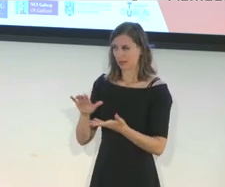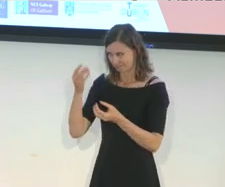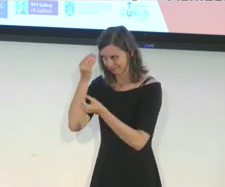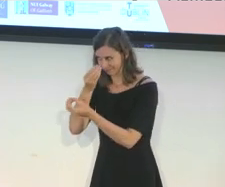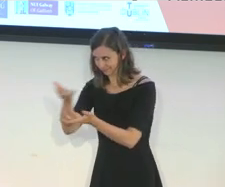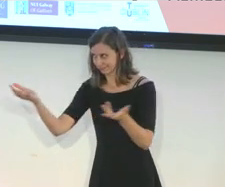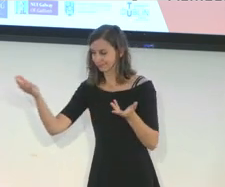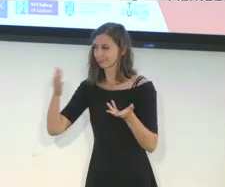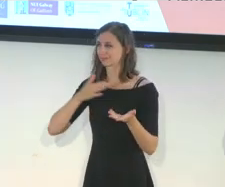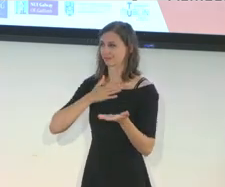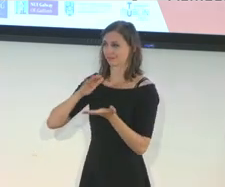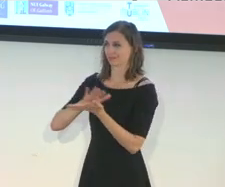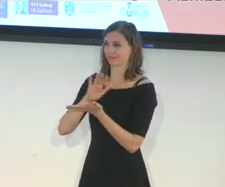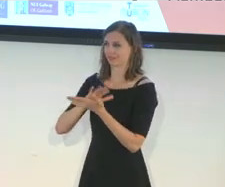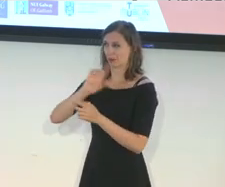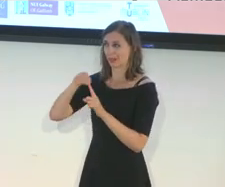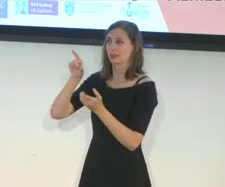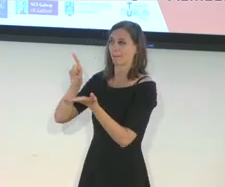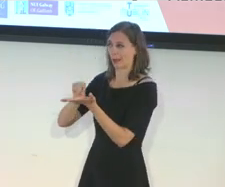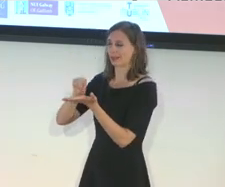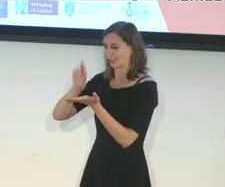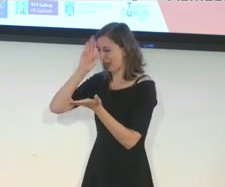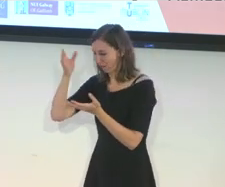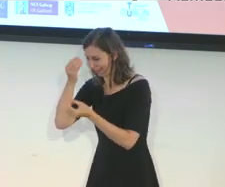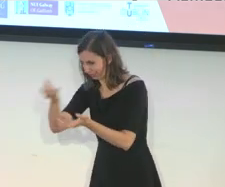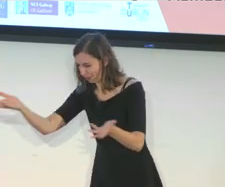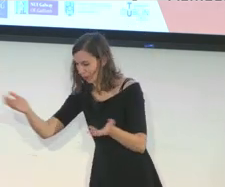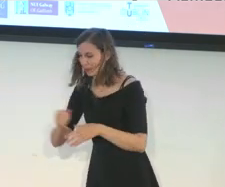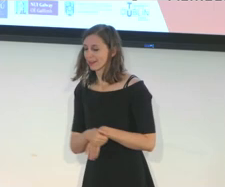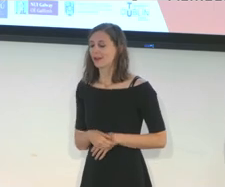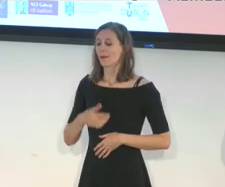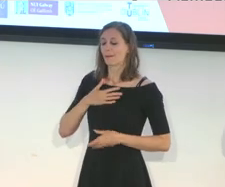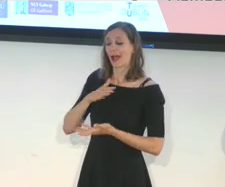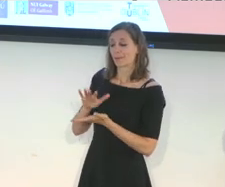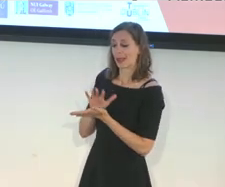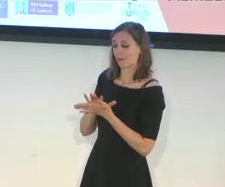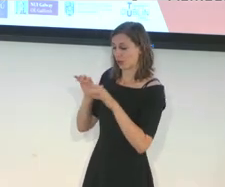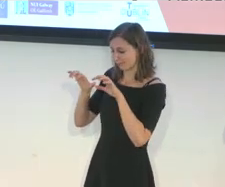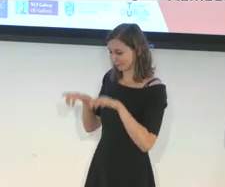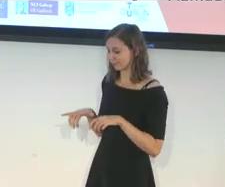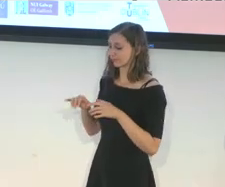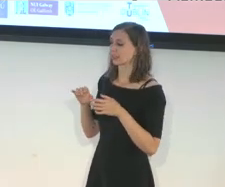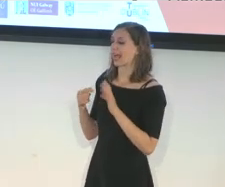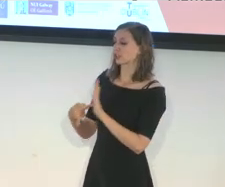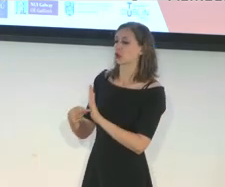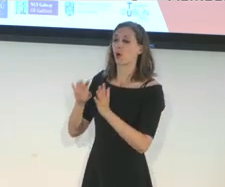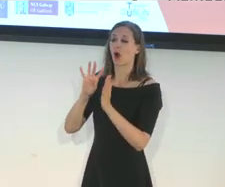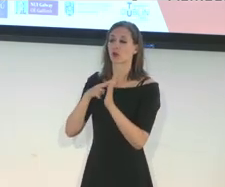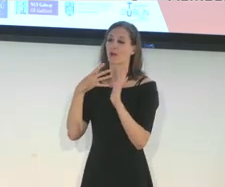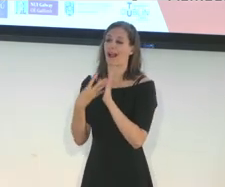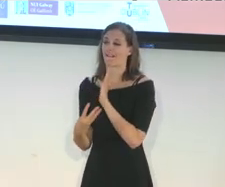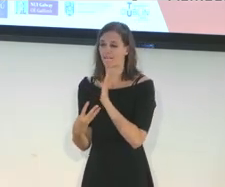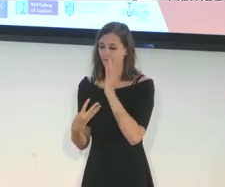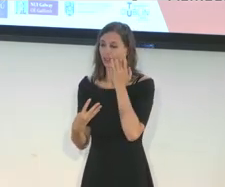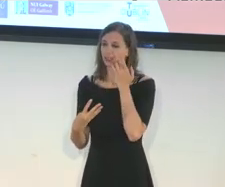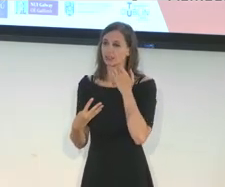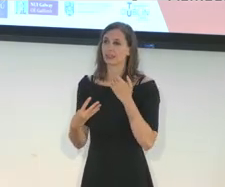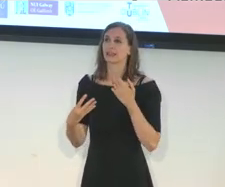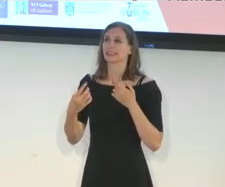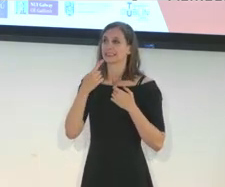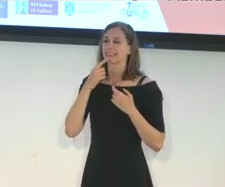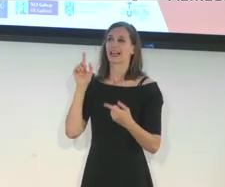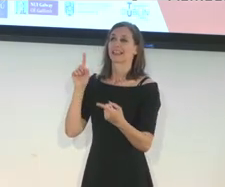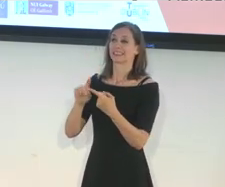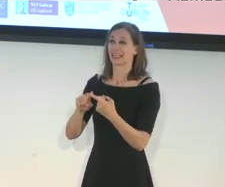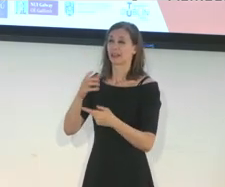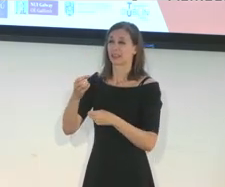I'll let you all know when it gets published, in my paper there's this graph which shows that until the year 2015,